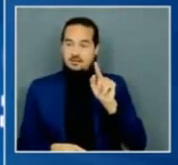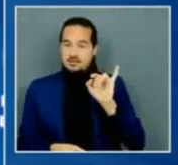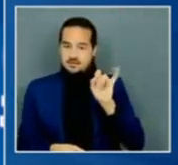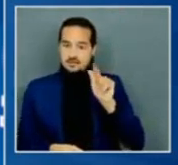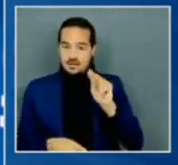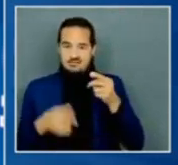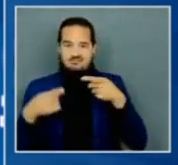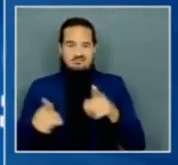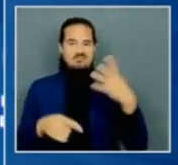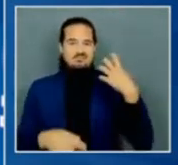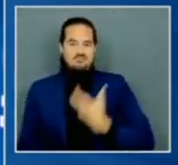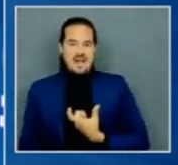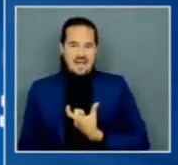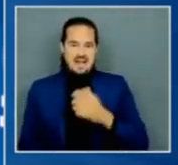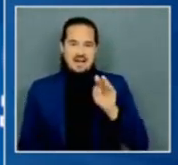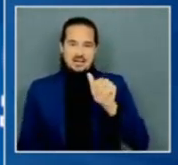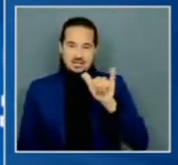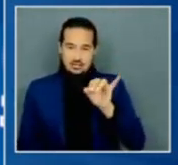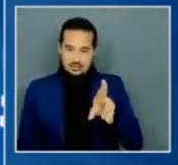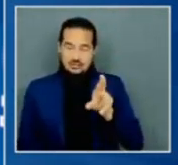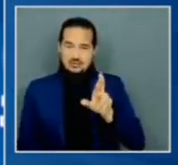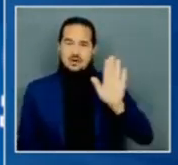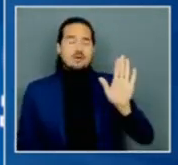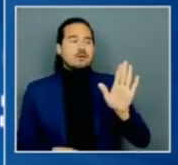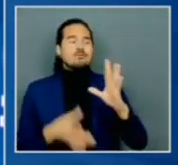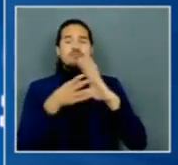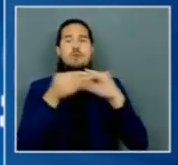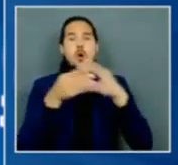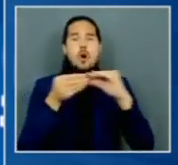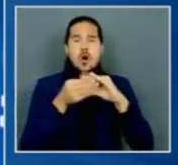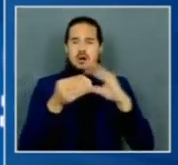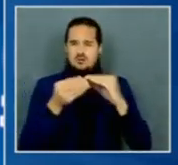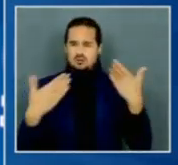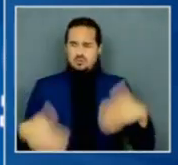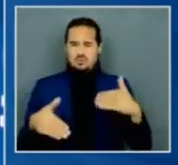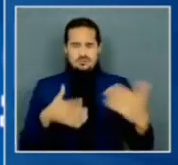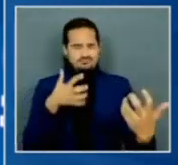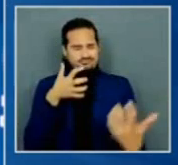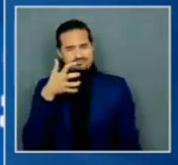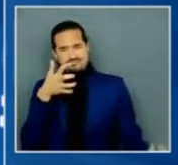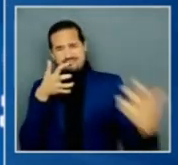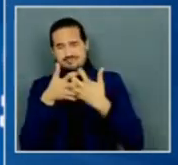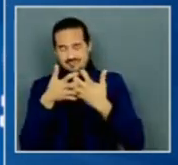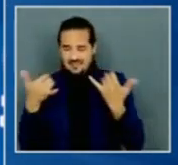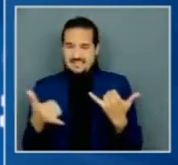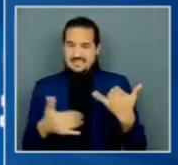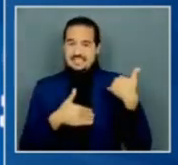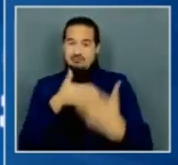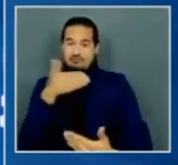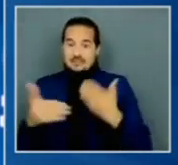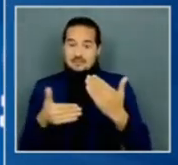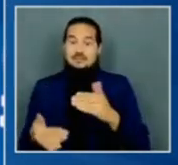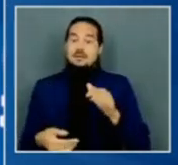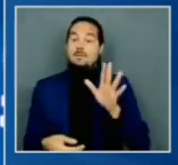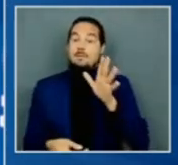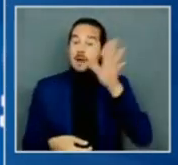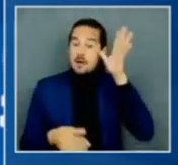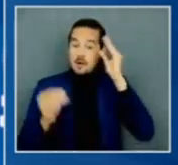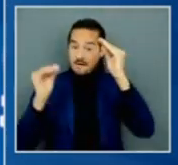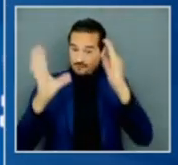mayor. A new voice with new ideas, determined to move past old politics. The son of professors,